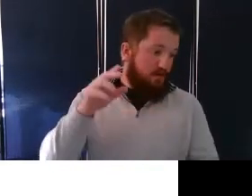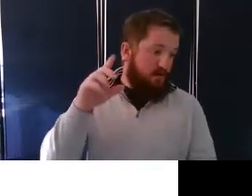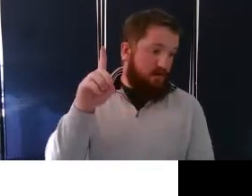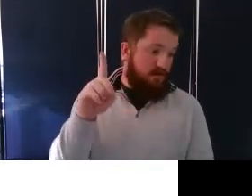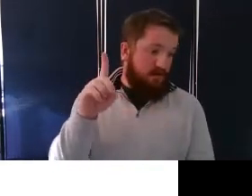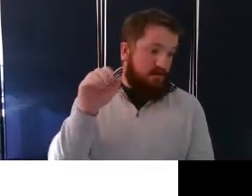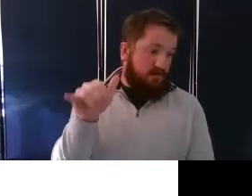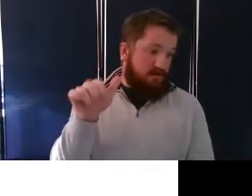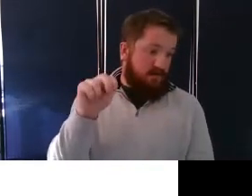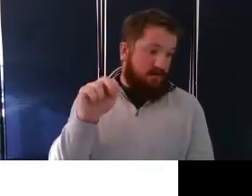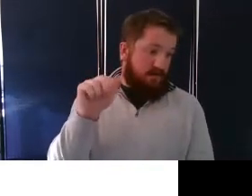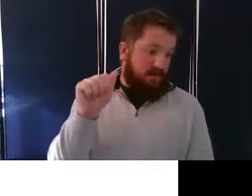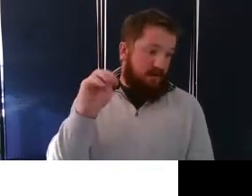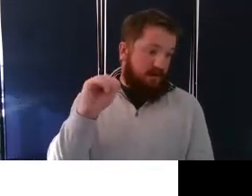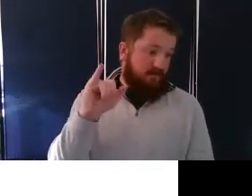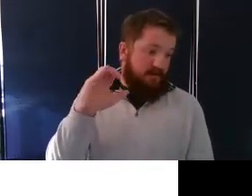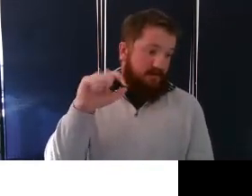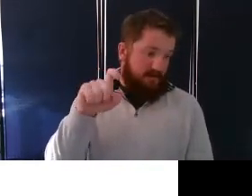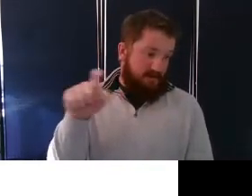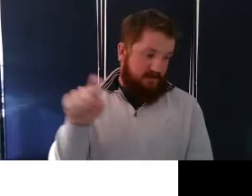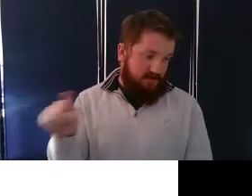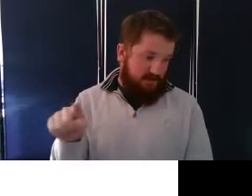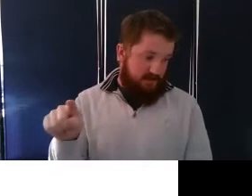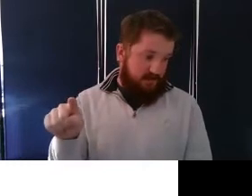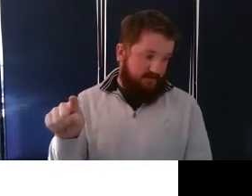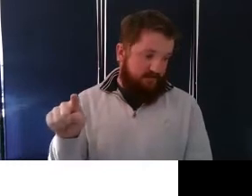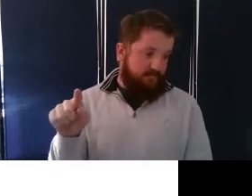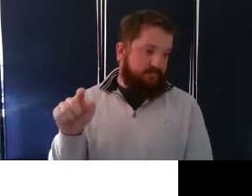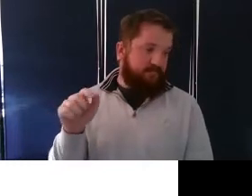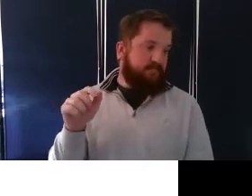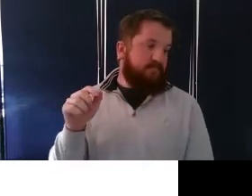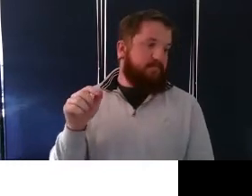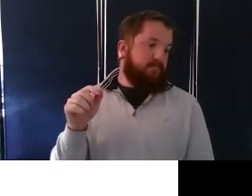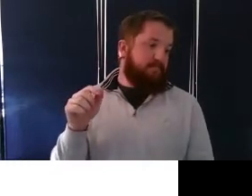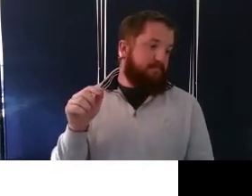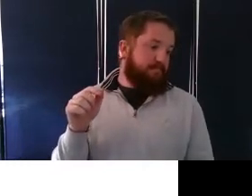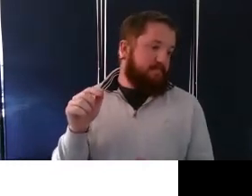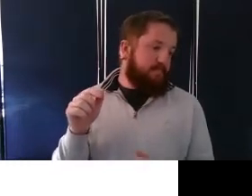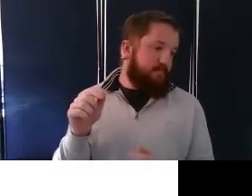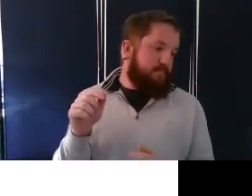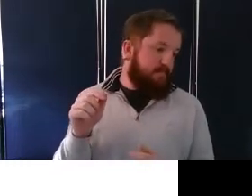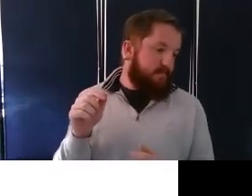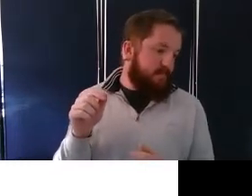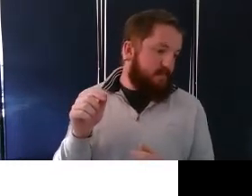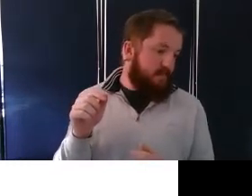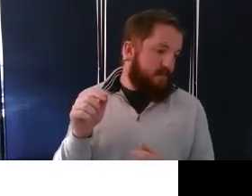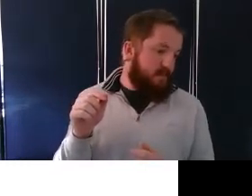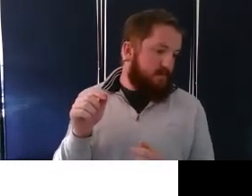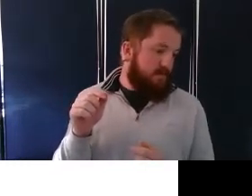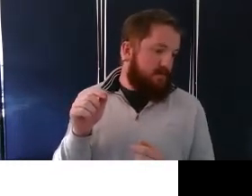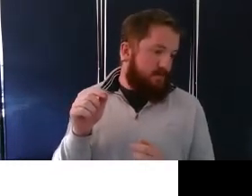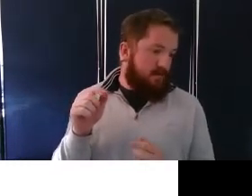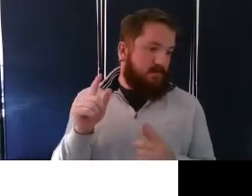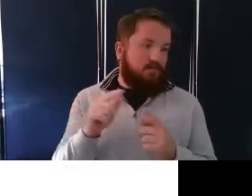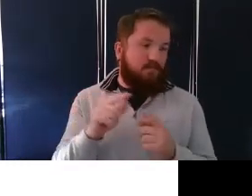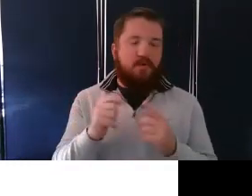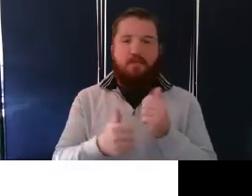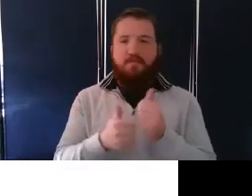I want to mention that we connected the face to the performance avatar.